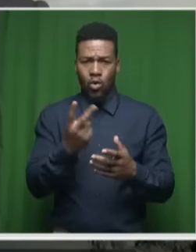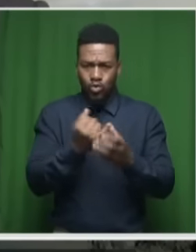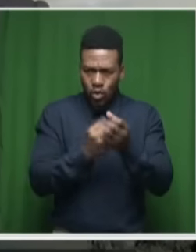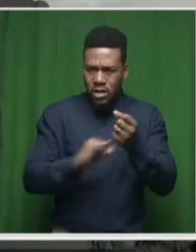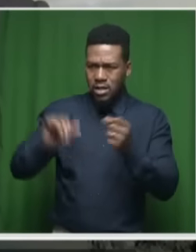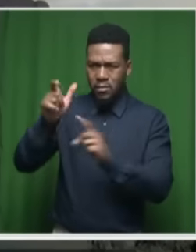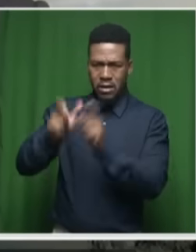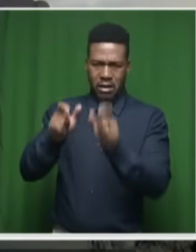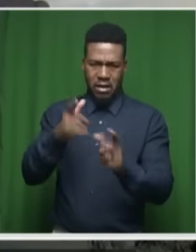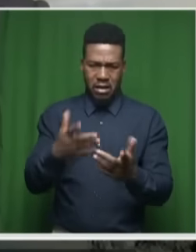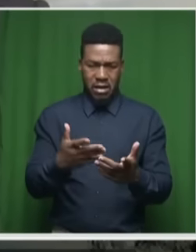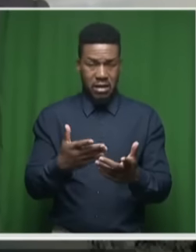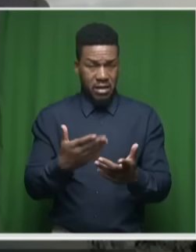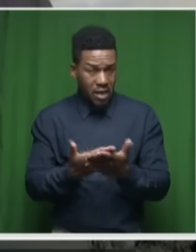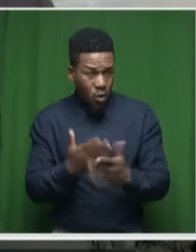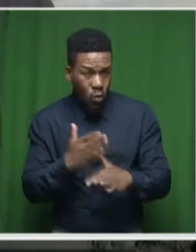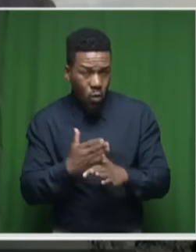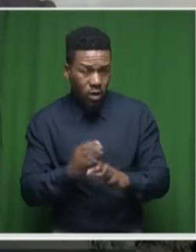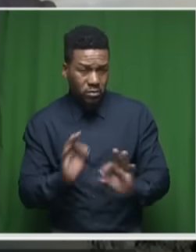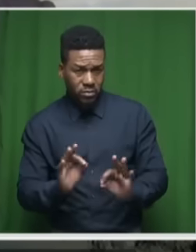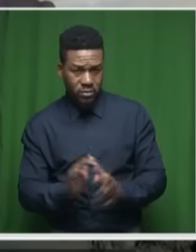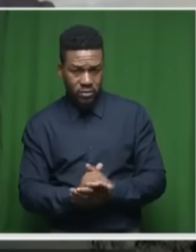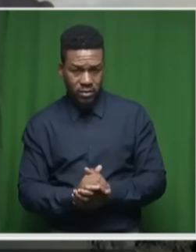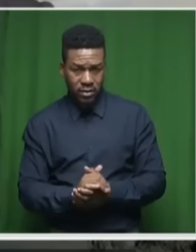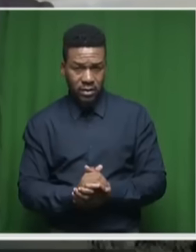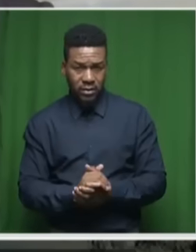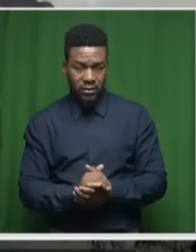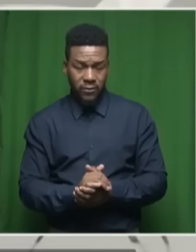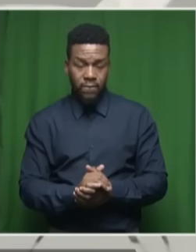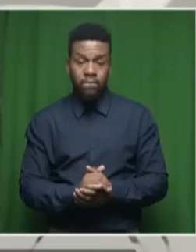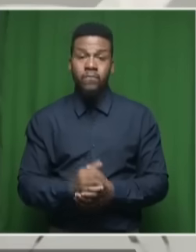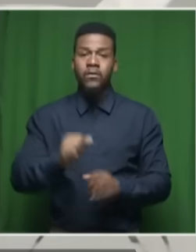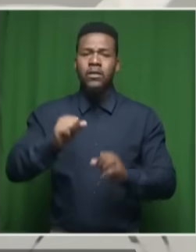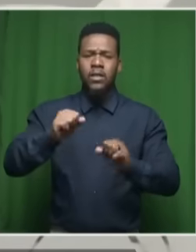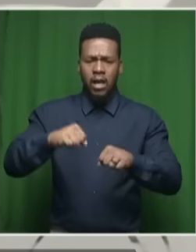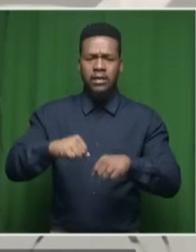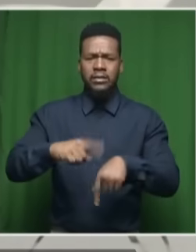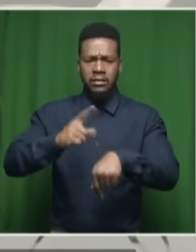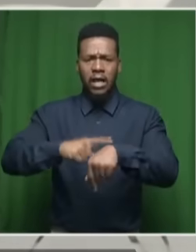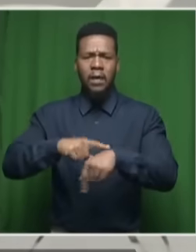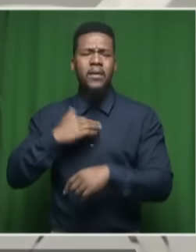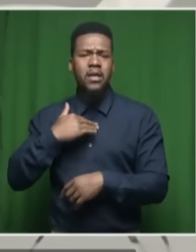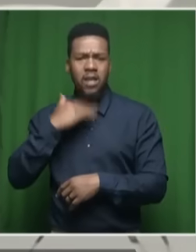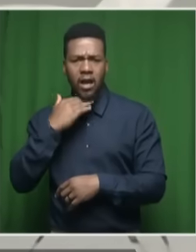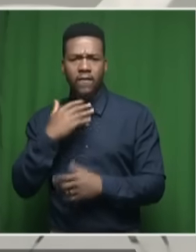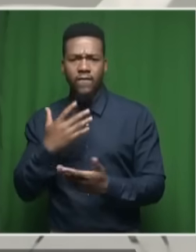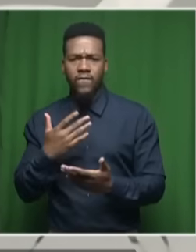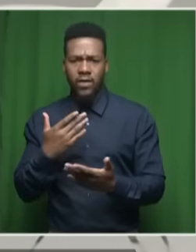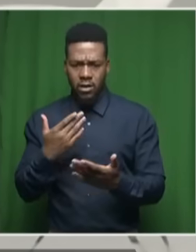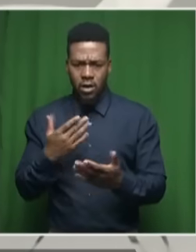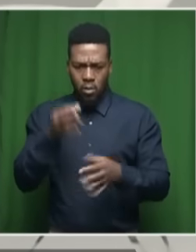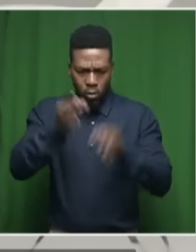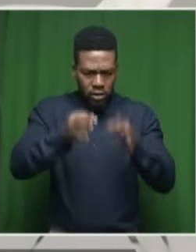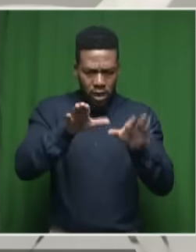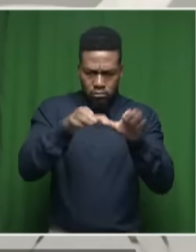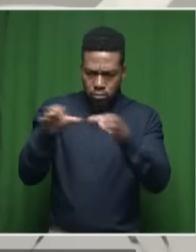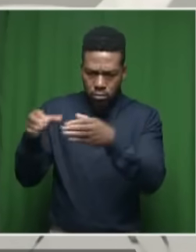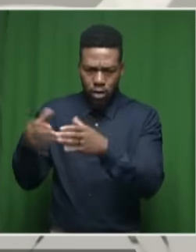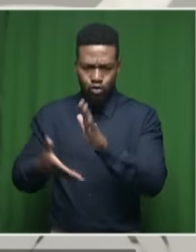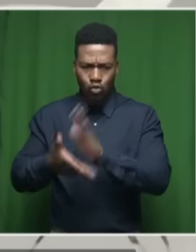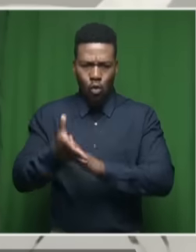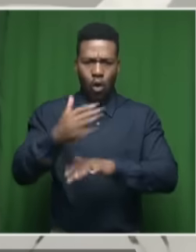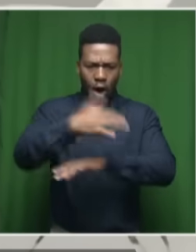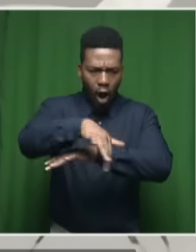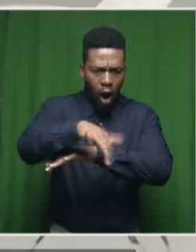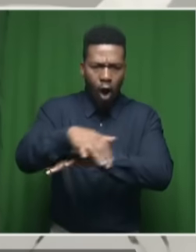May? There is sufficient time for political parties to go all out and